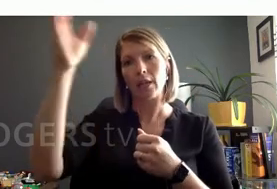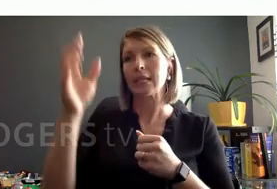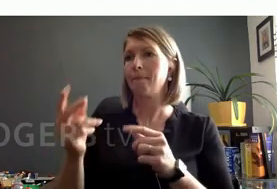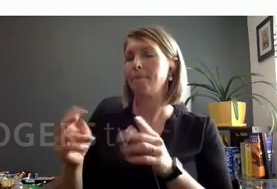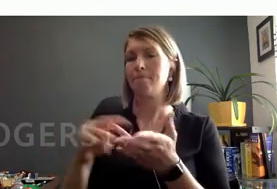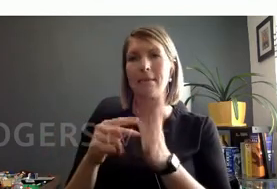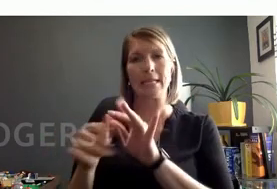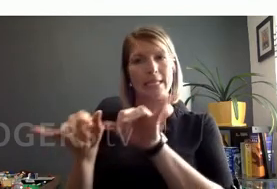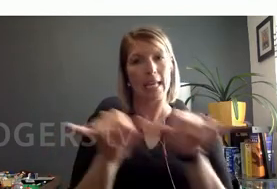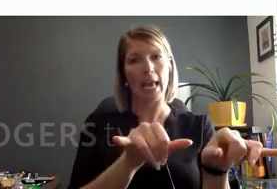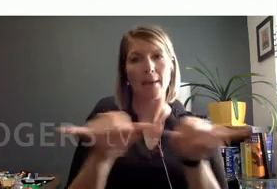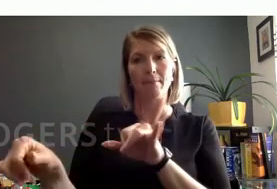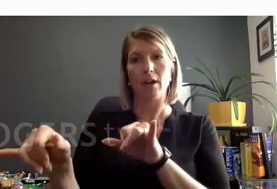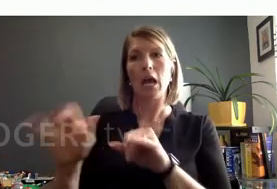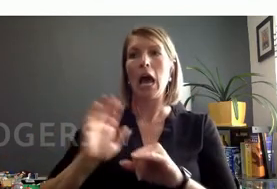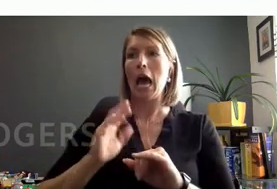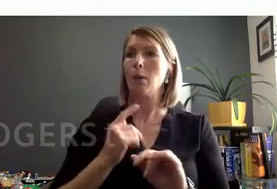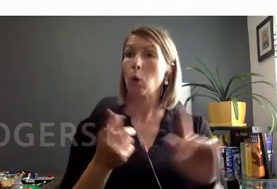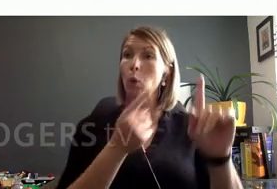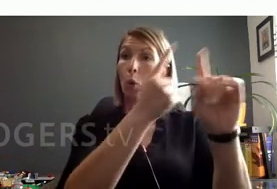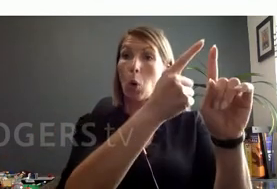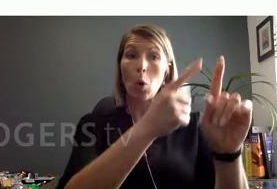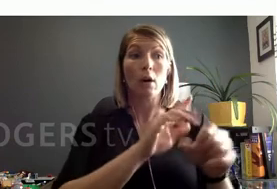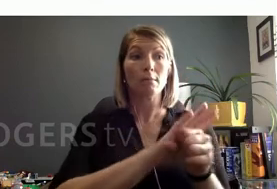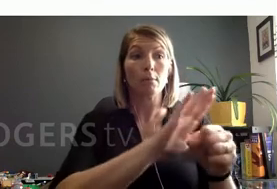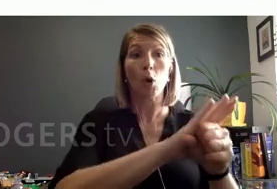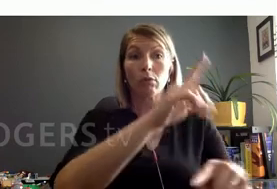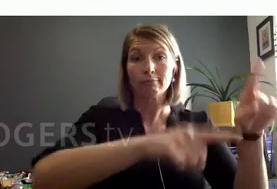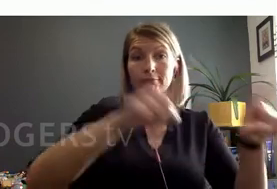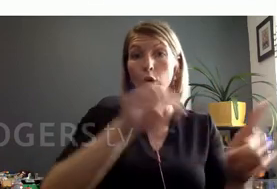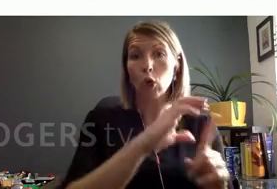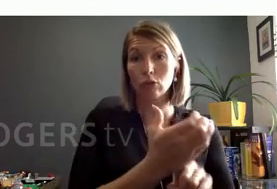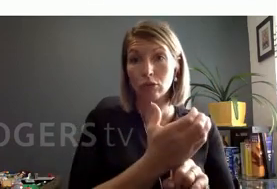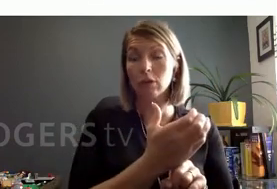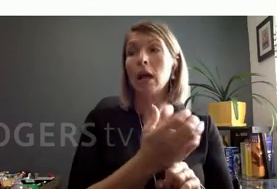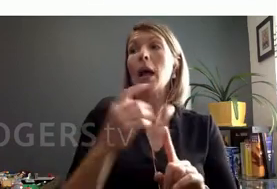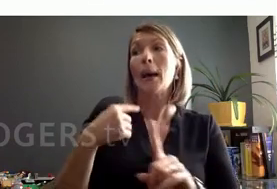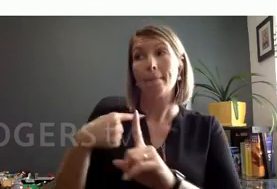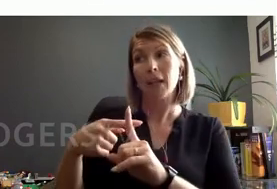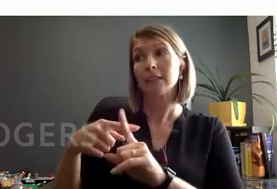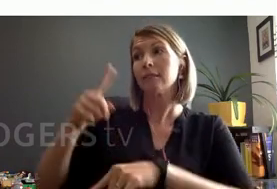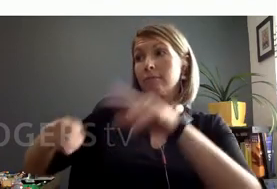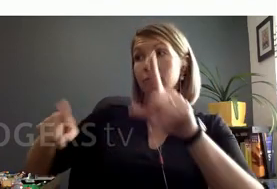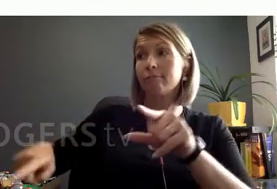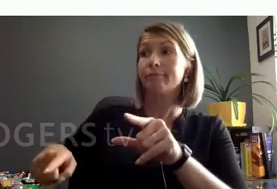Our Cultures is to promote the values of multiculturalism and intercultural relations within a bilingual